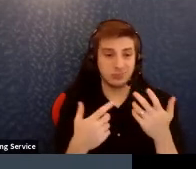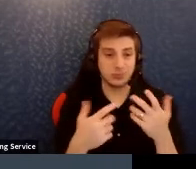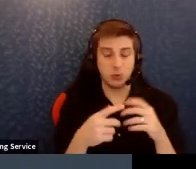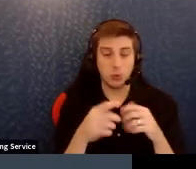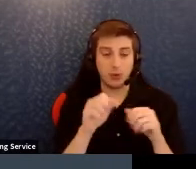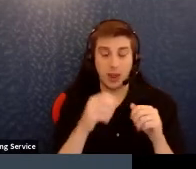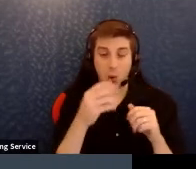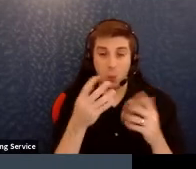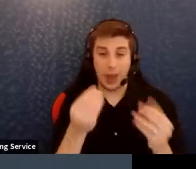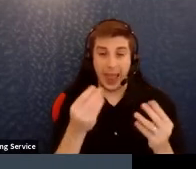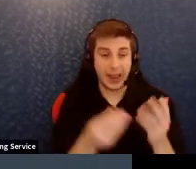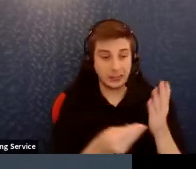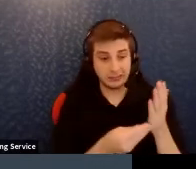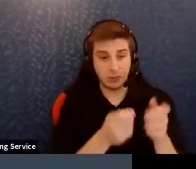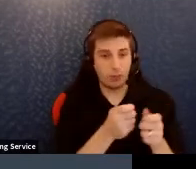shorting out.